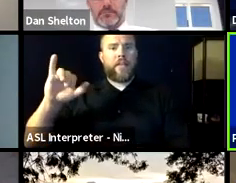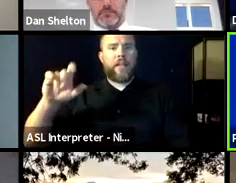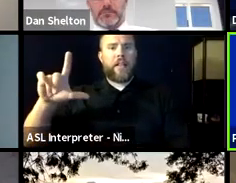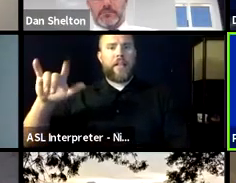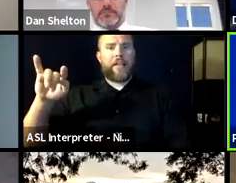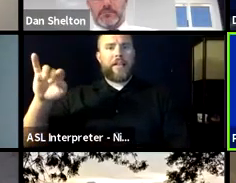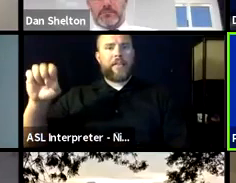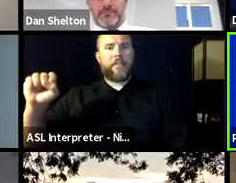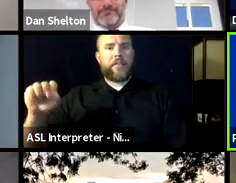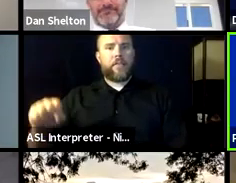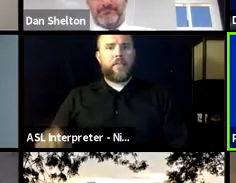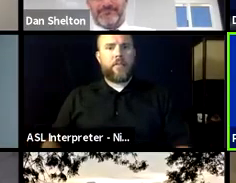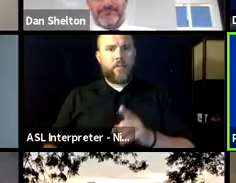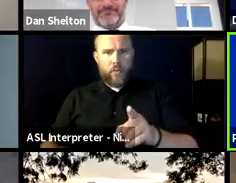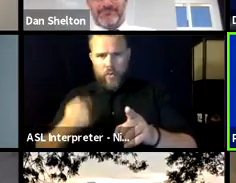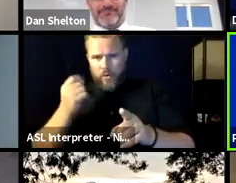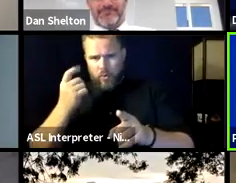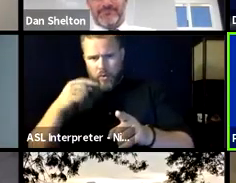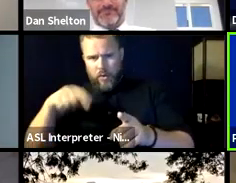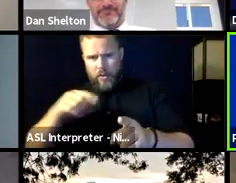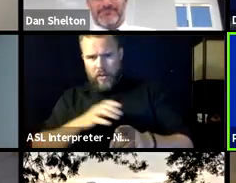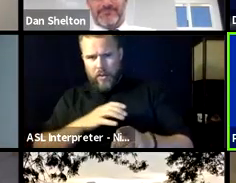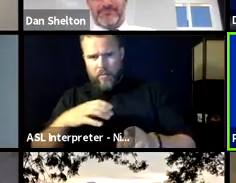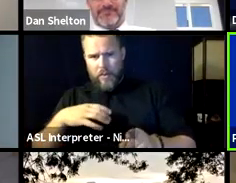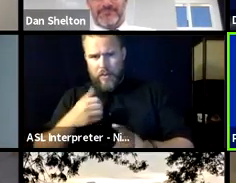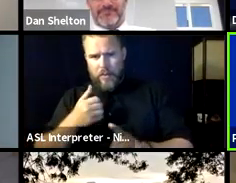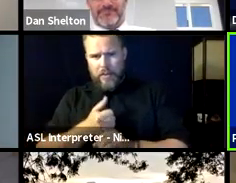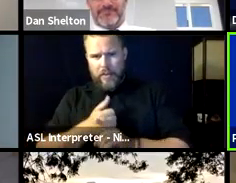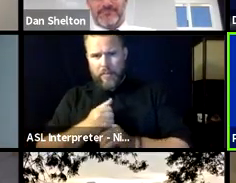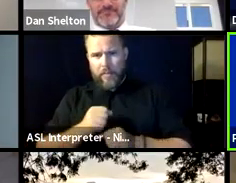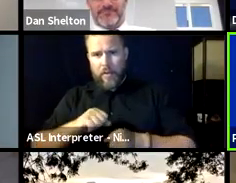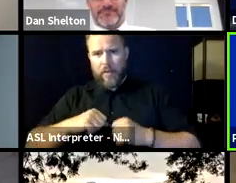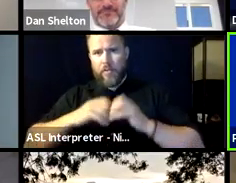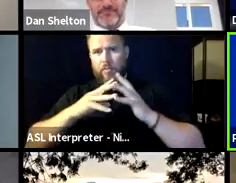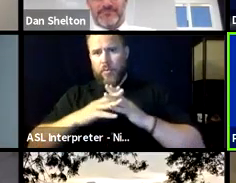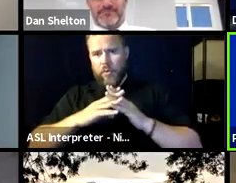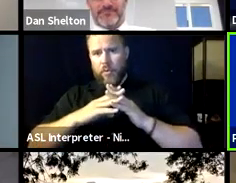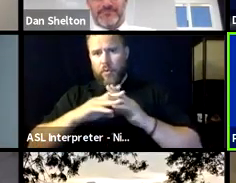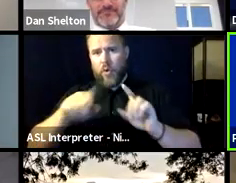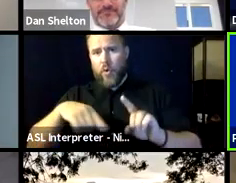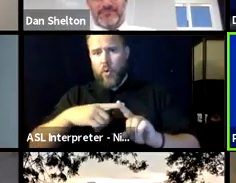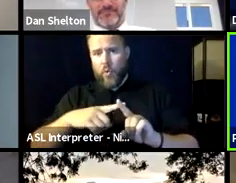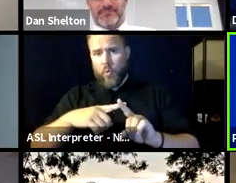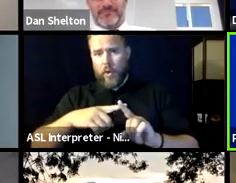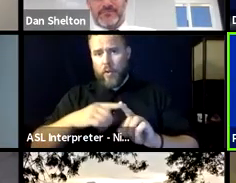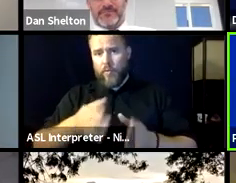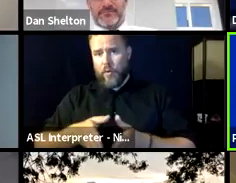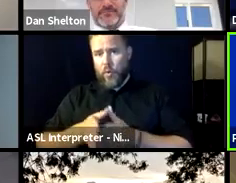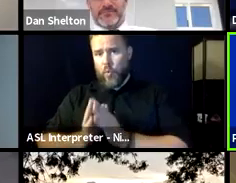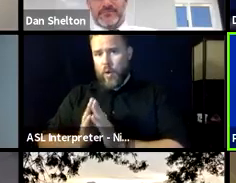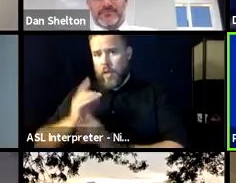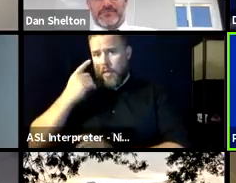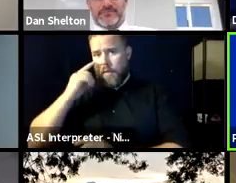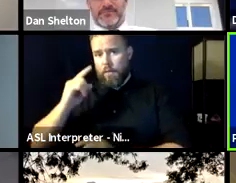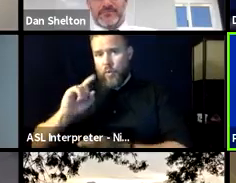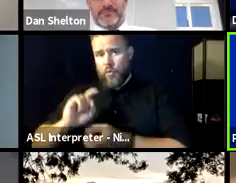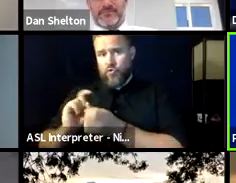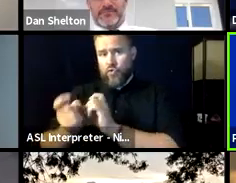she understands, this is a committee that only is formed when there's a request to change the name of a school or